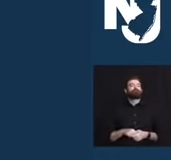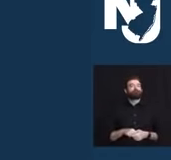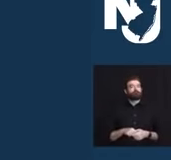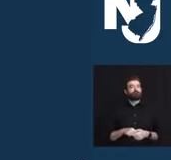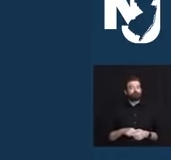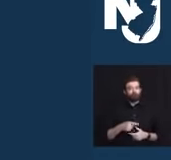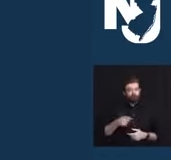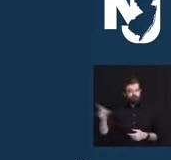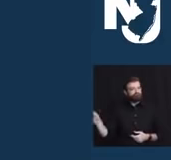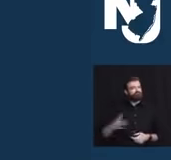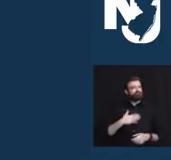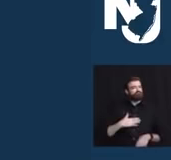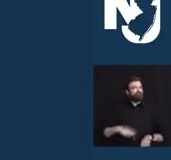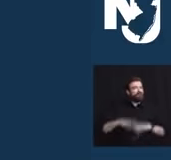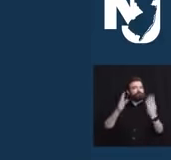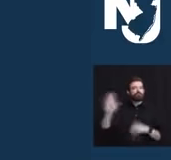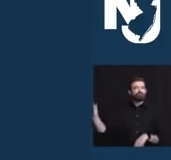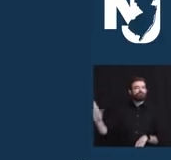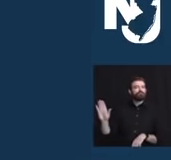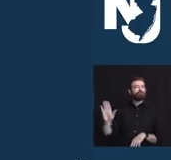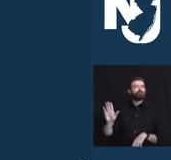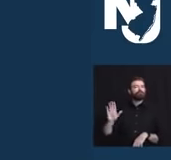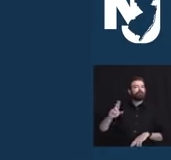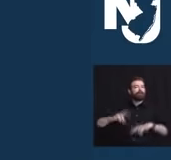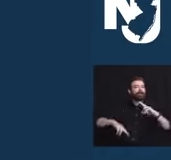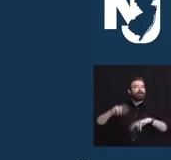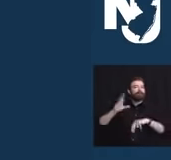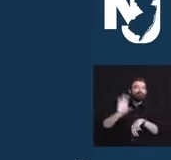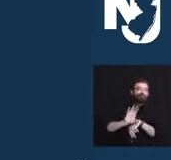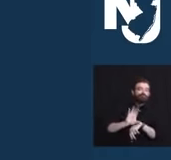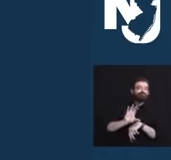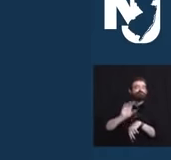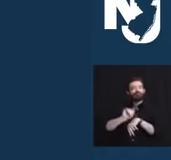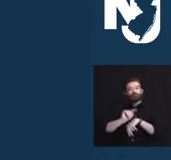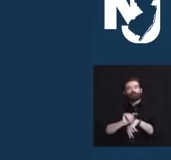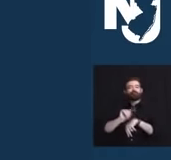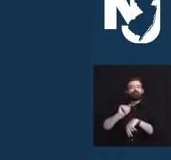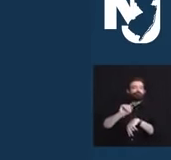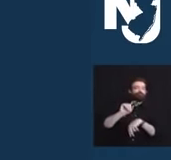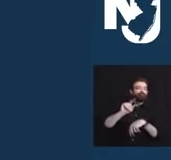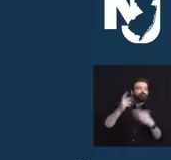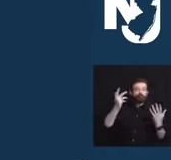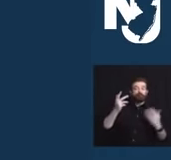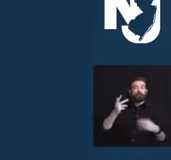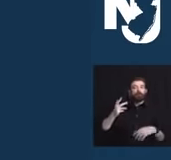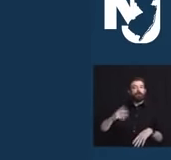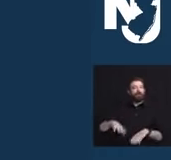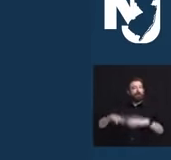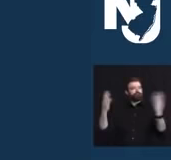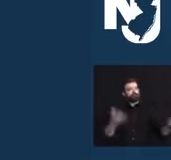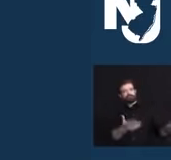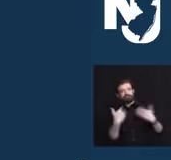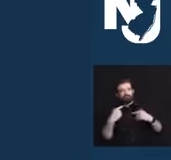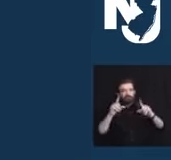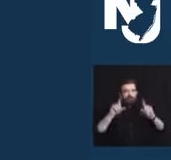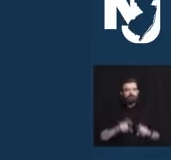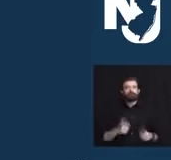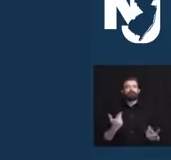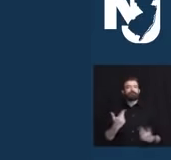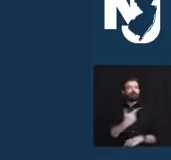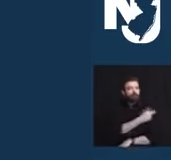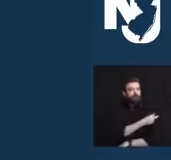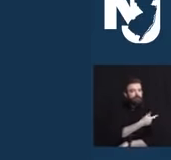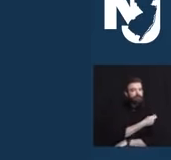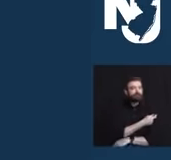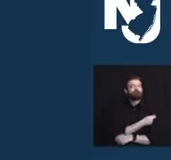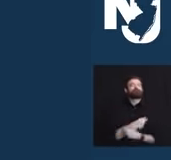vital efforts will continue, and we will partner with them for an effort we're calling Grateful for the Shot, making it